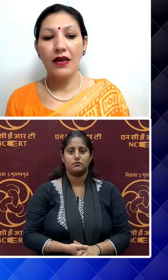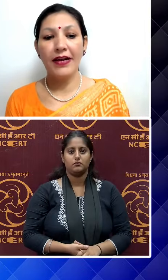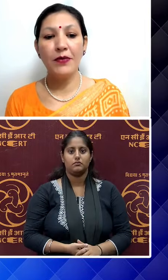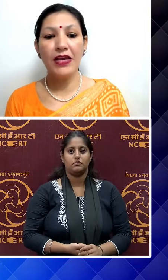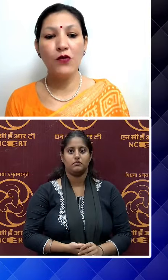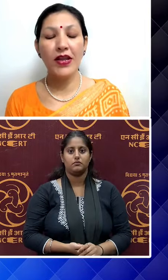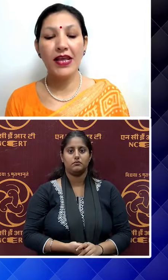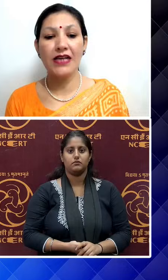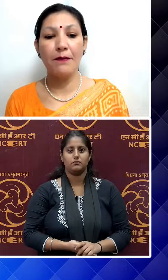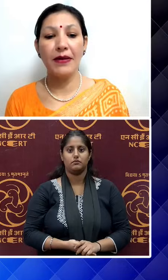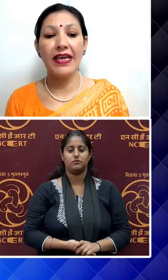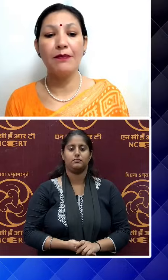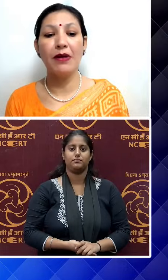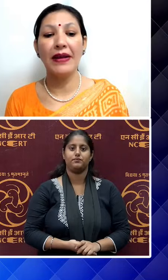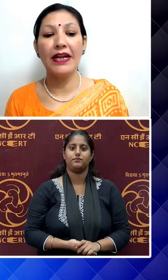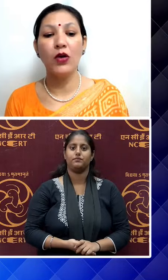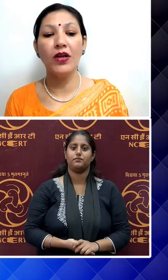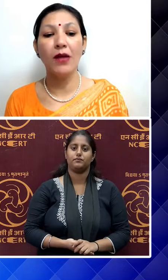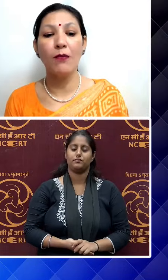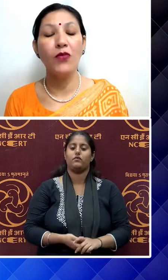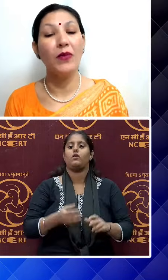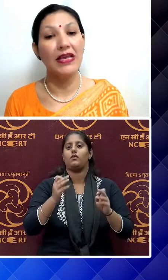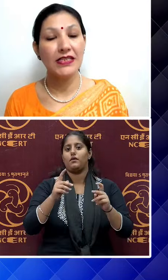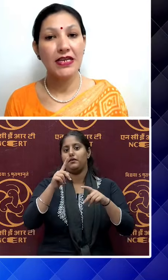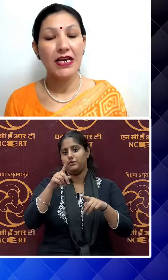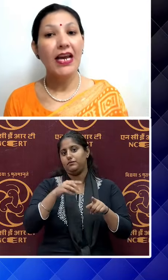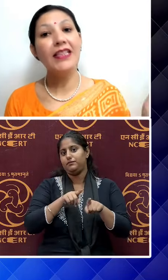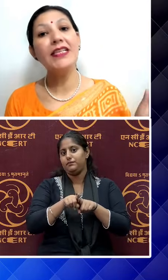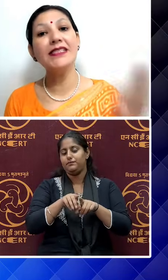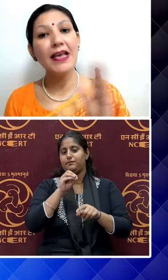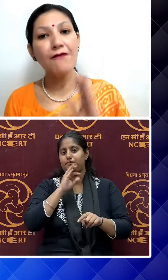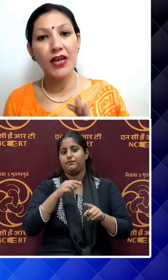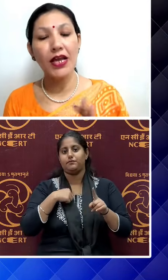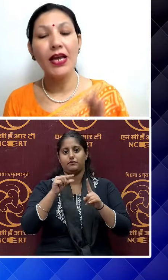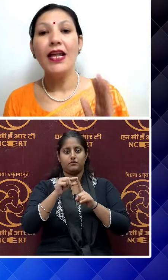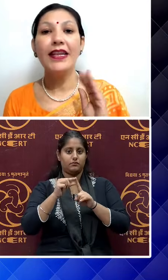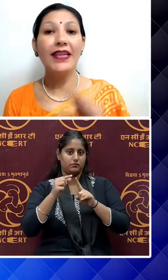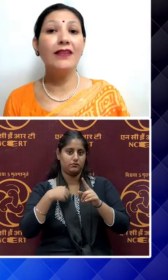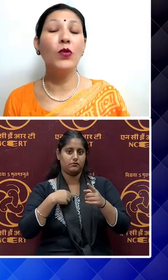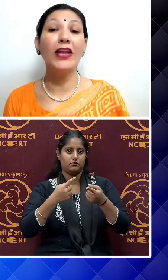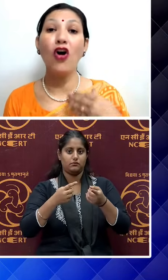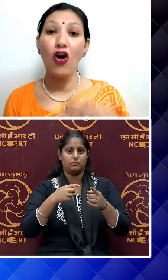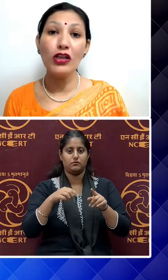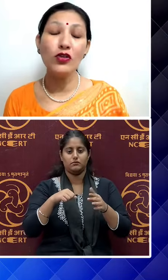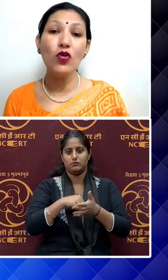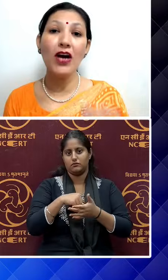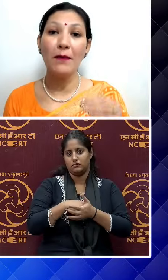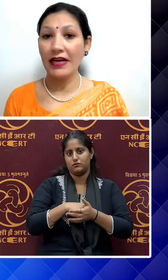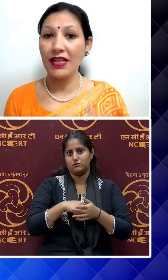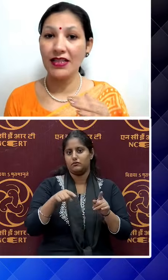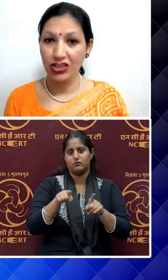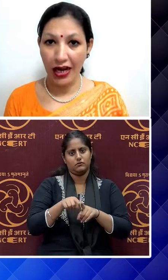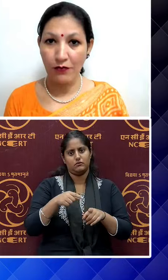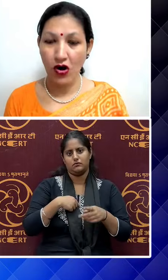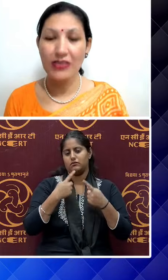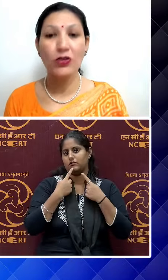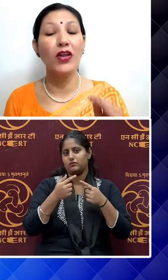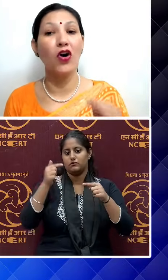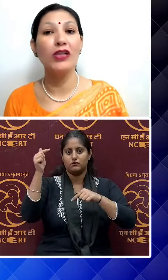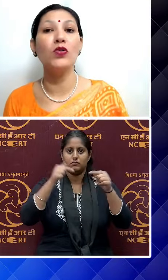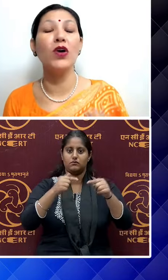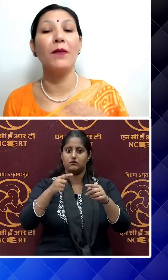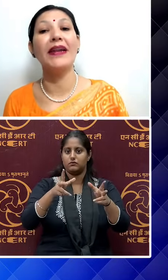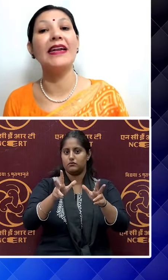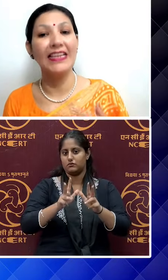Okay, let me give you an example like perpendicular upon base. In the same way, you can also comment in the chat box, you